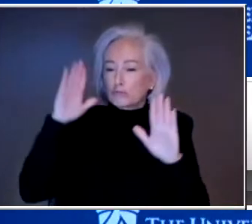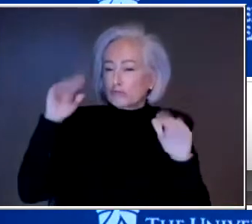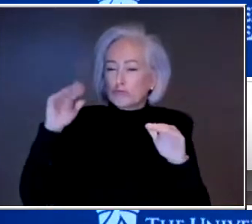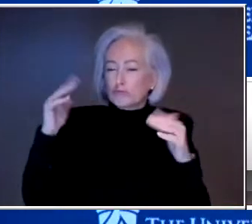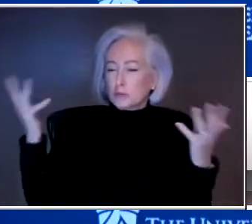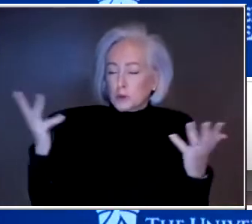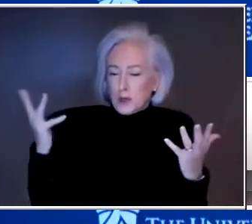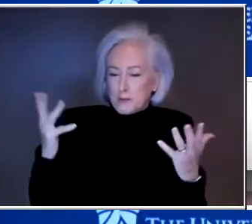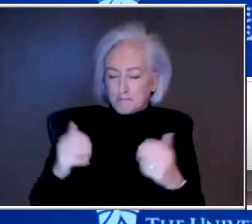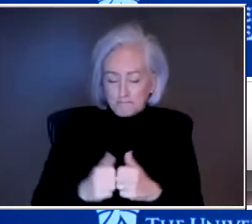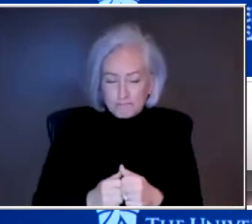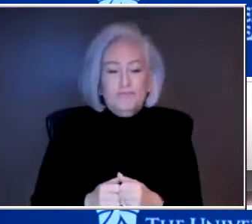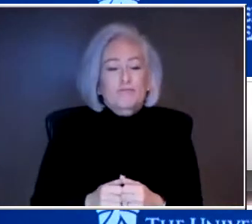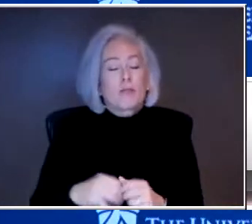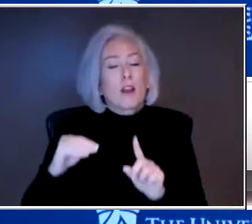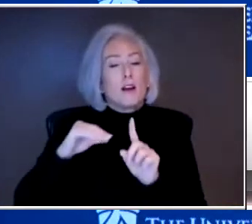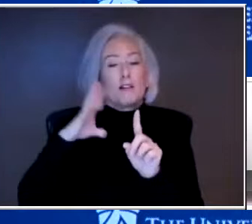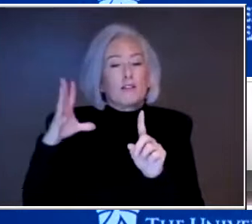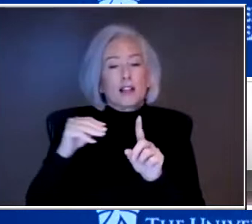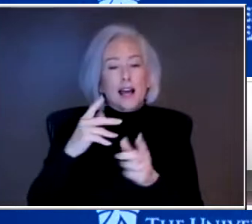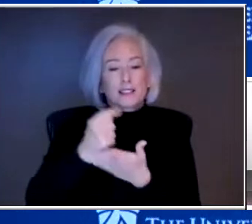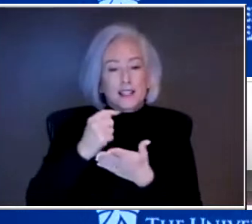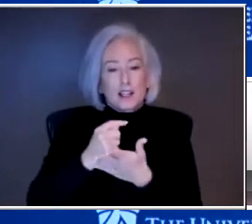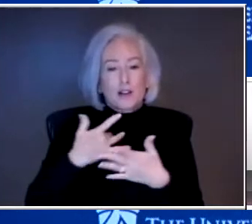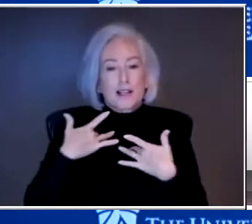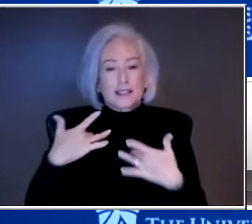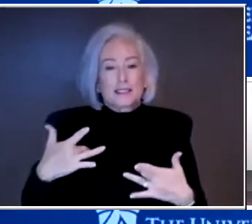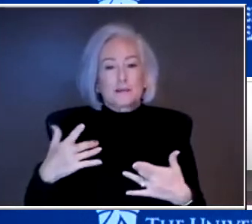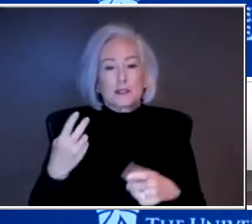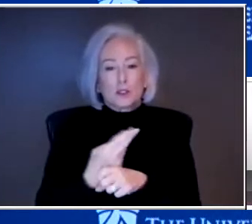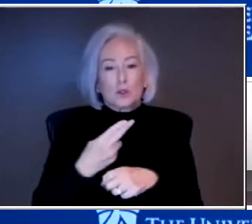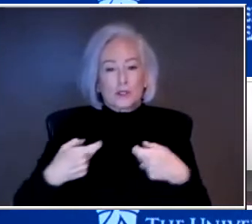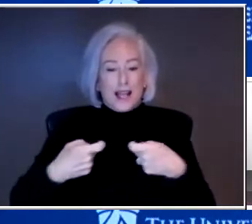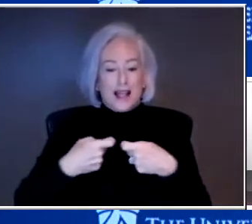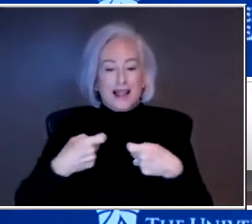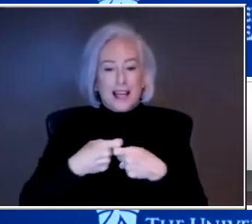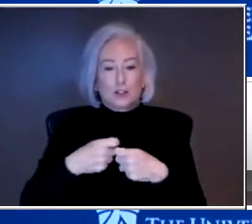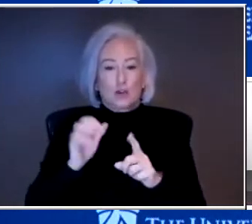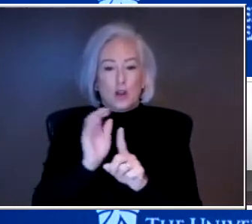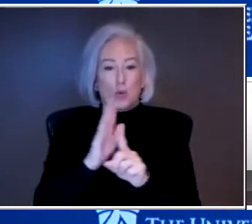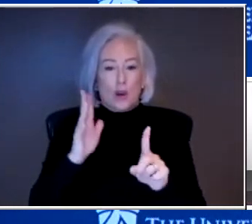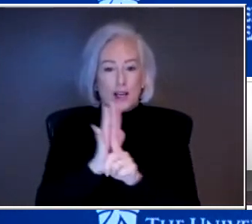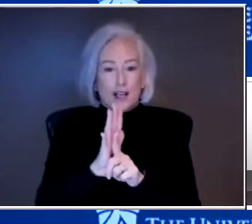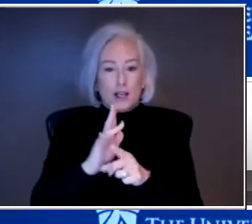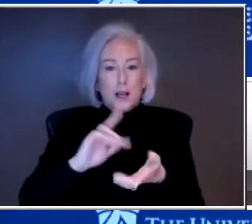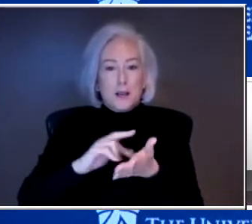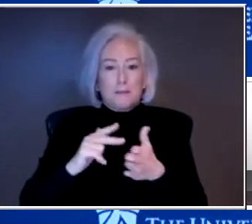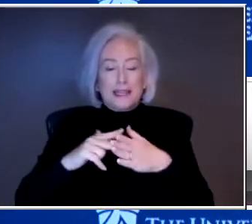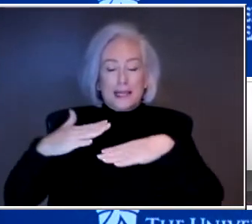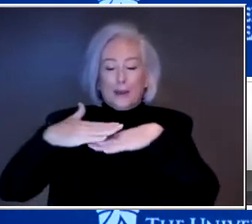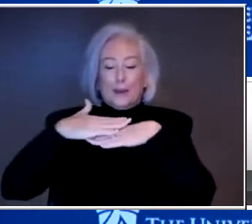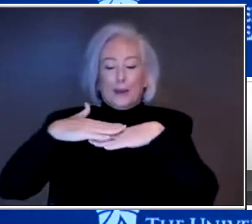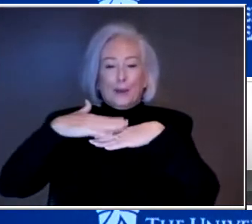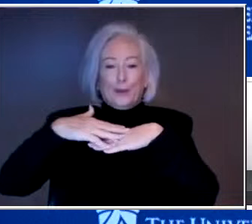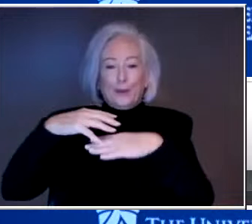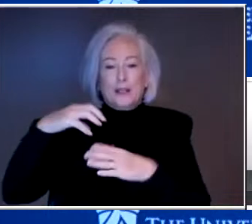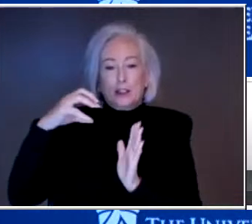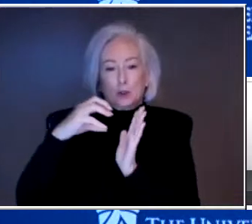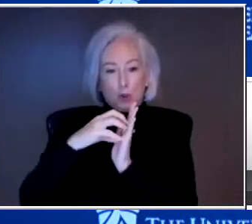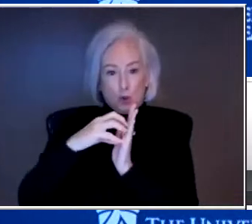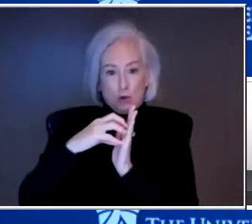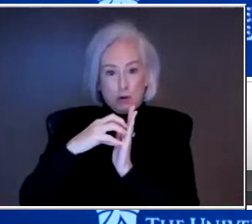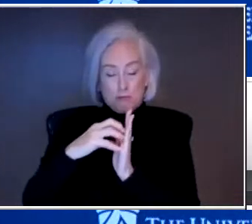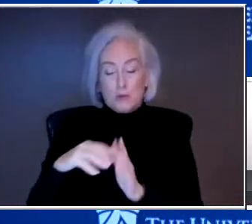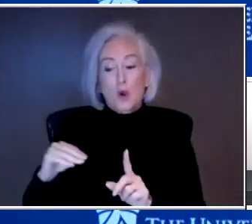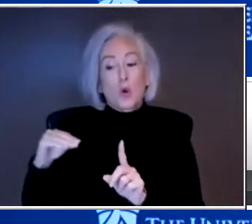to date is that it has largely used electron radiation, which is limited to treating really superficial tumors. Proton flash has been done in